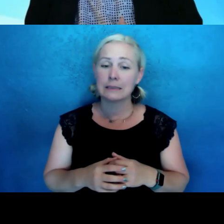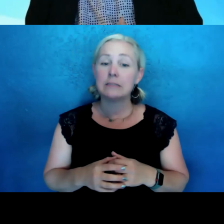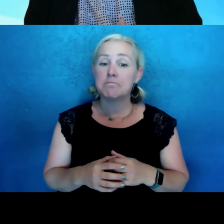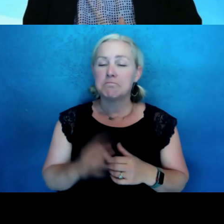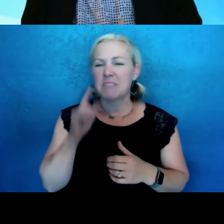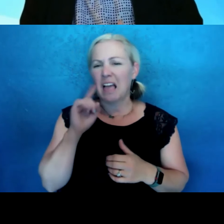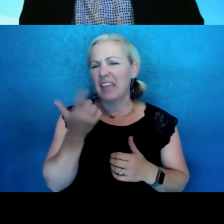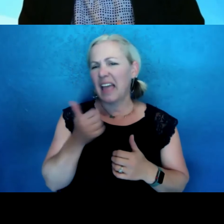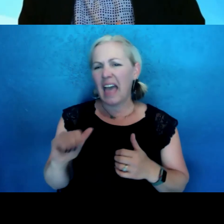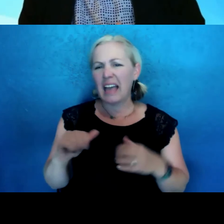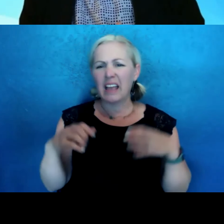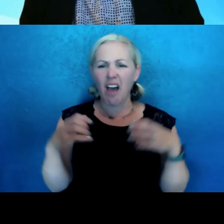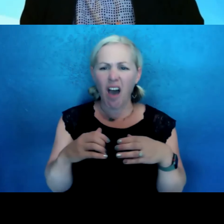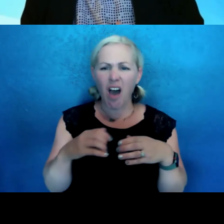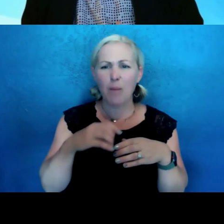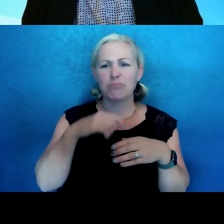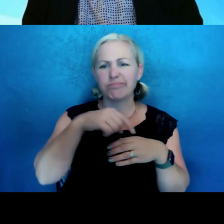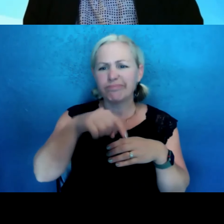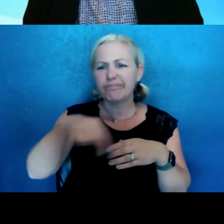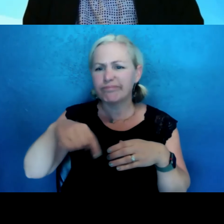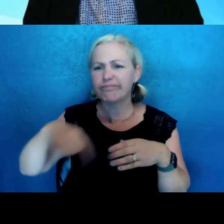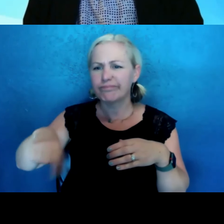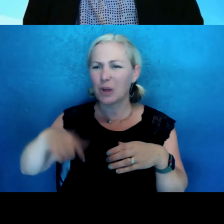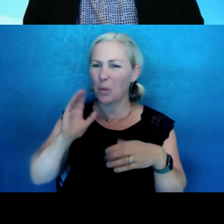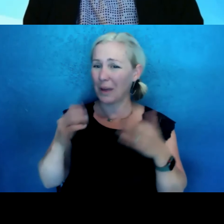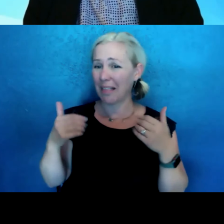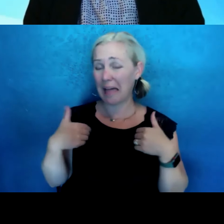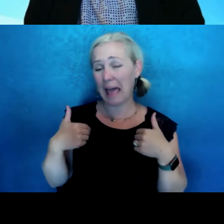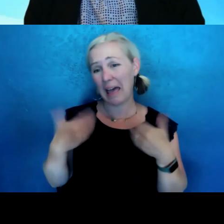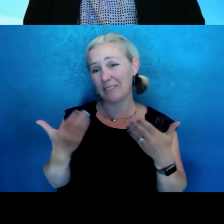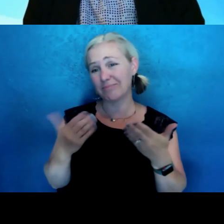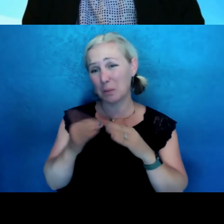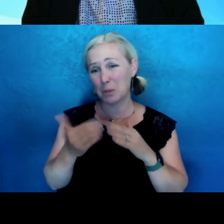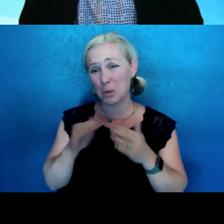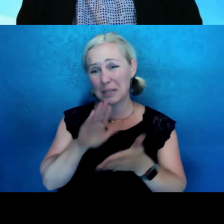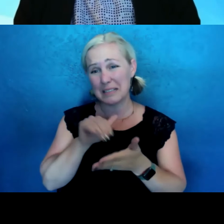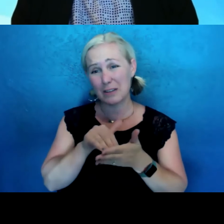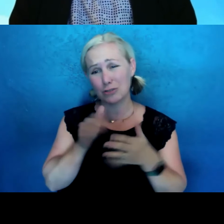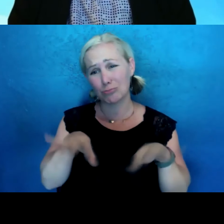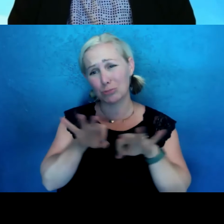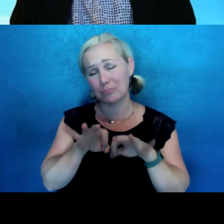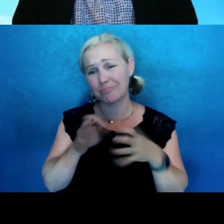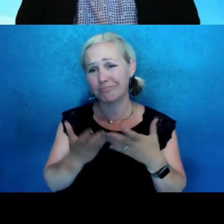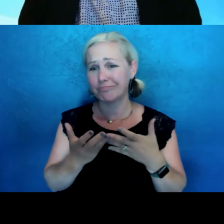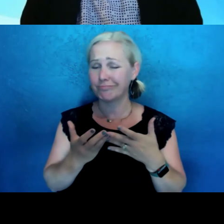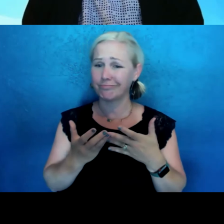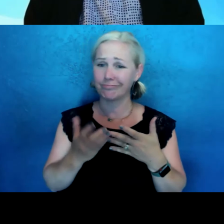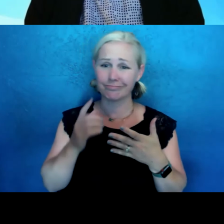hub and spoke system will have physical spaces. Community centers are critical. We miss coming together in person, whether for